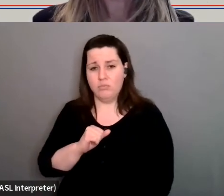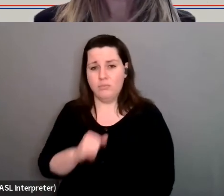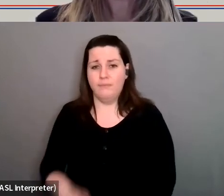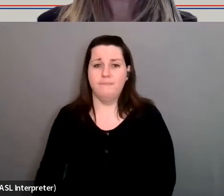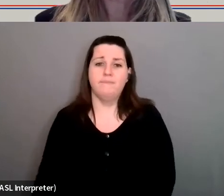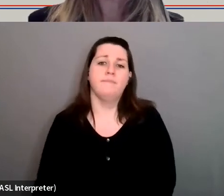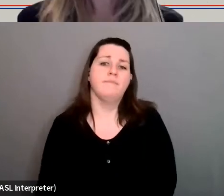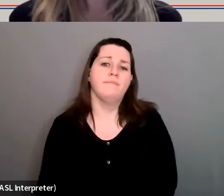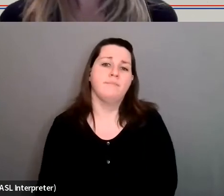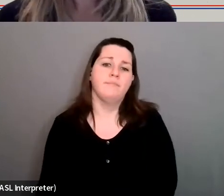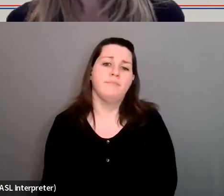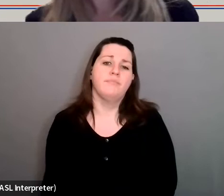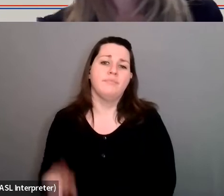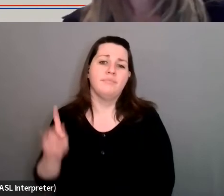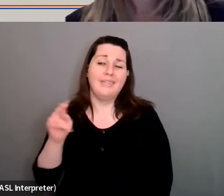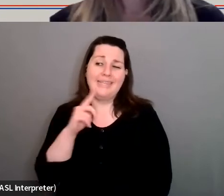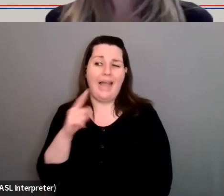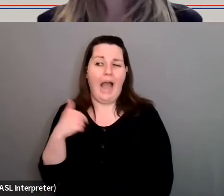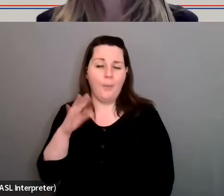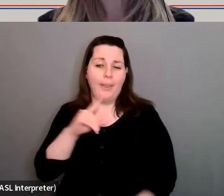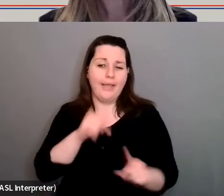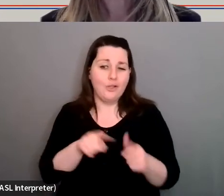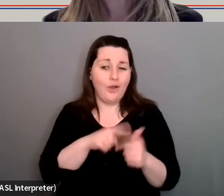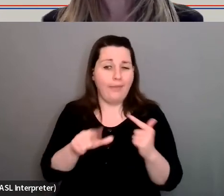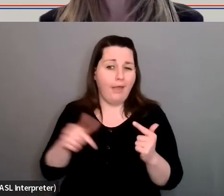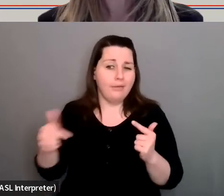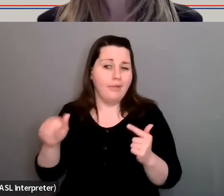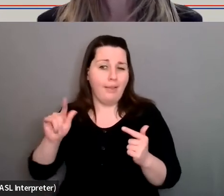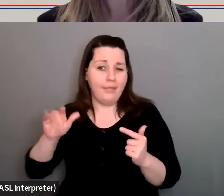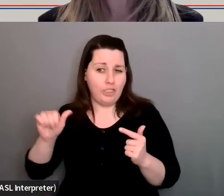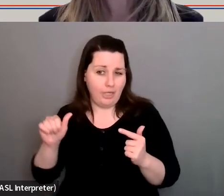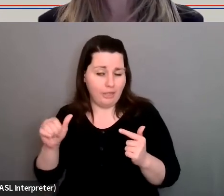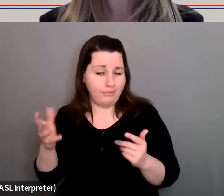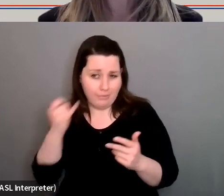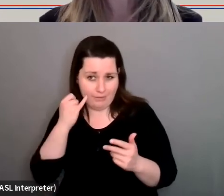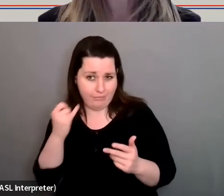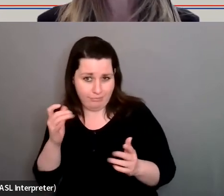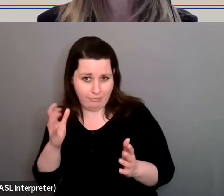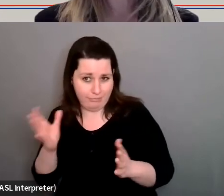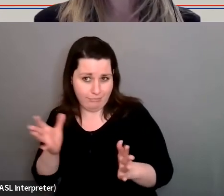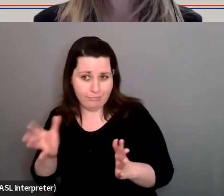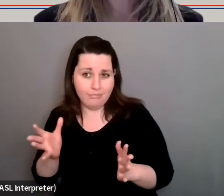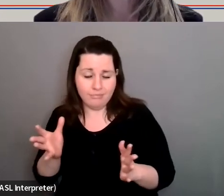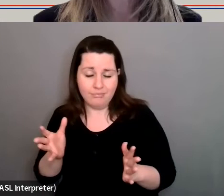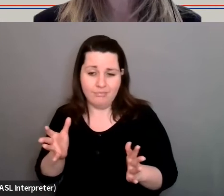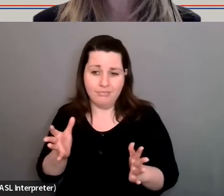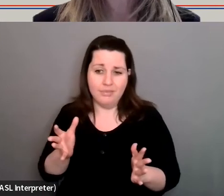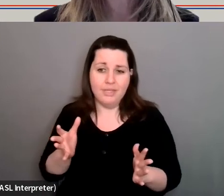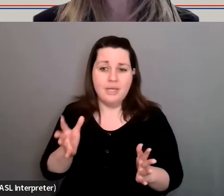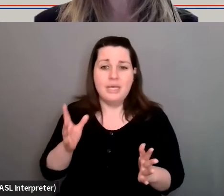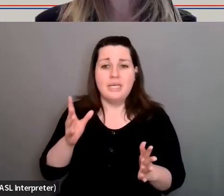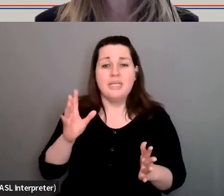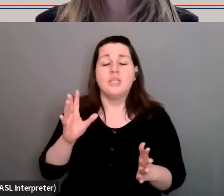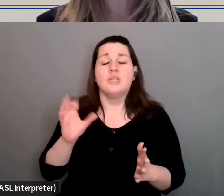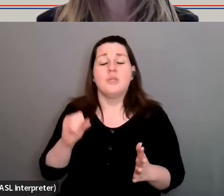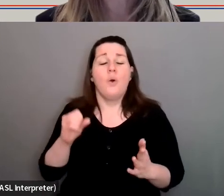I'm gonna, Alicia, I'll take that and then jump in with some of the federal regulations that are